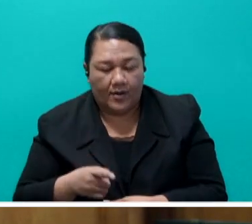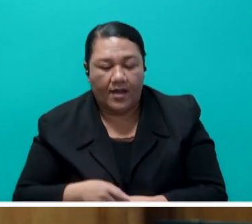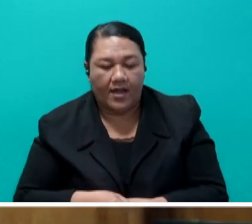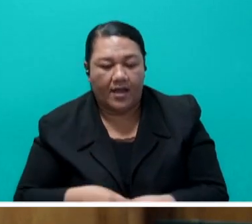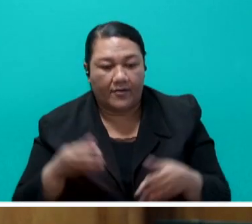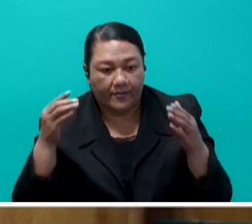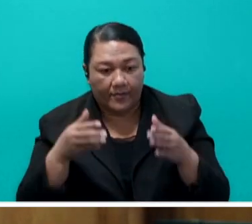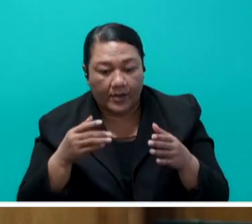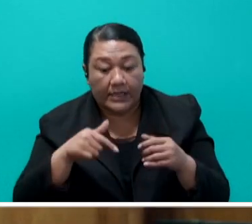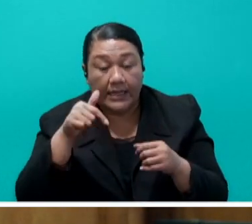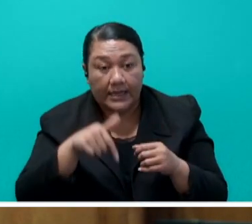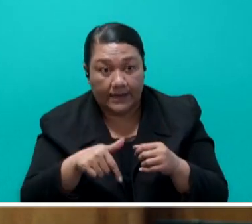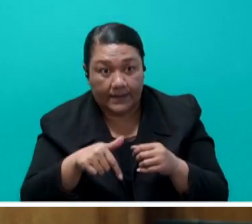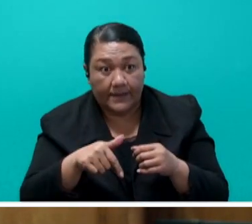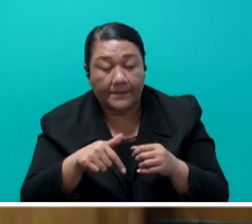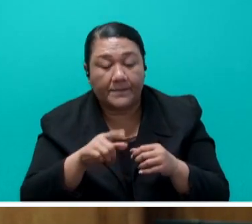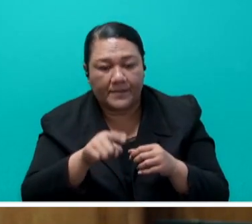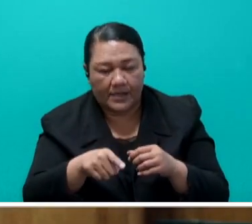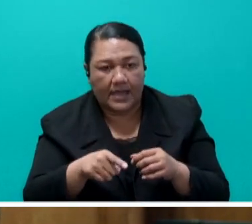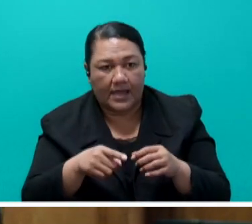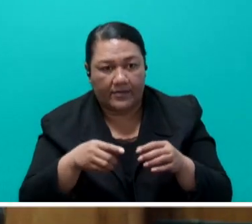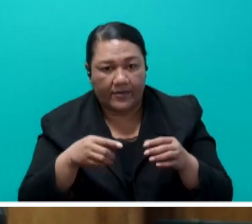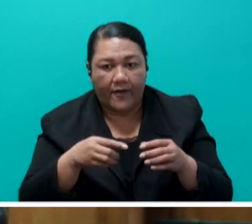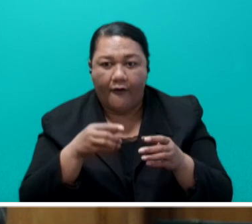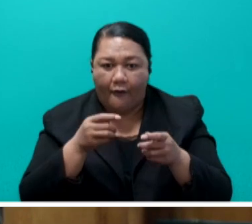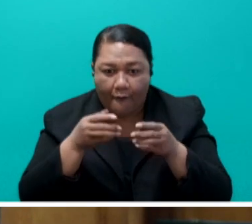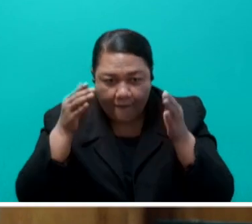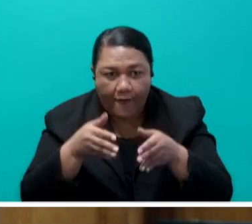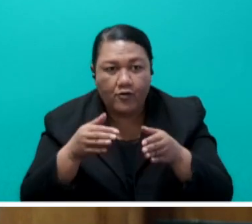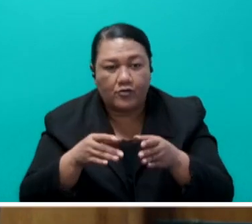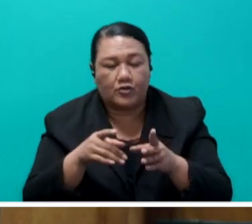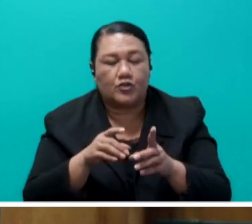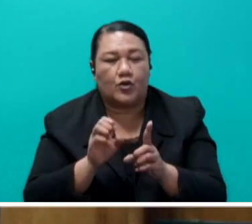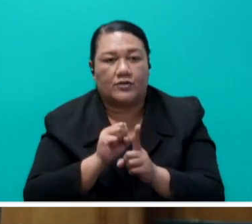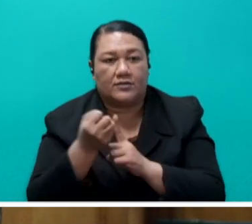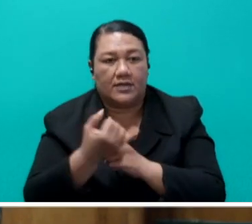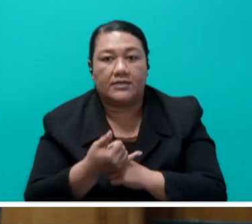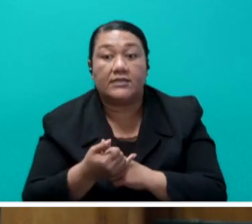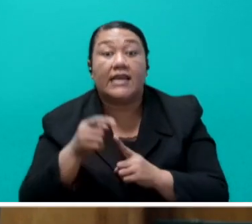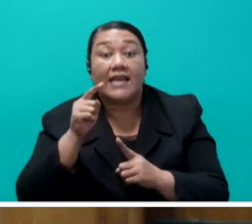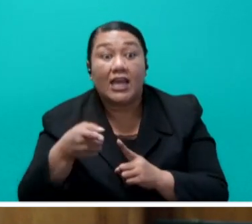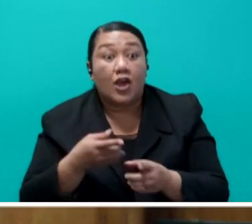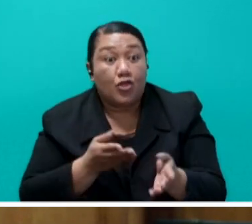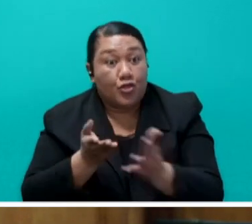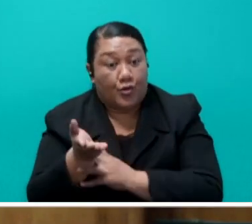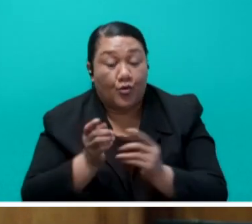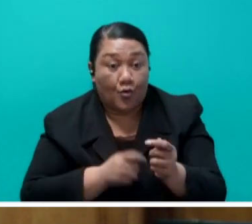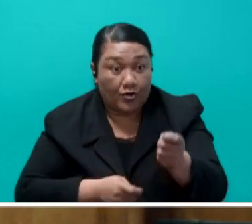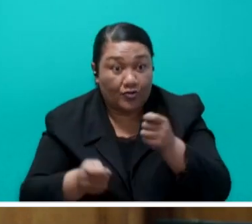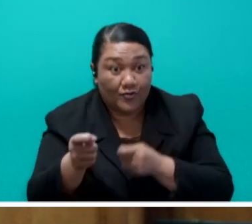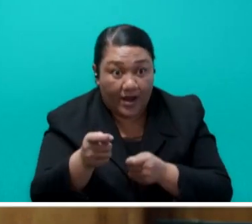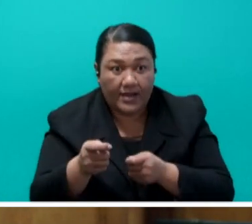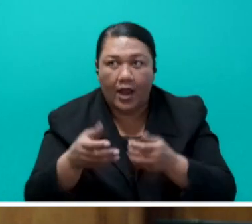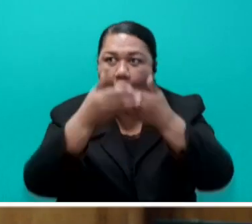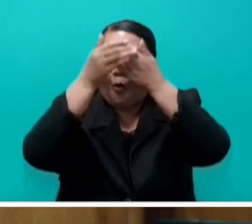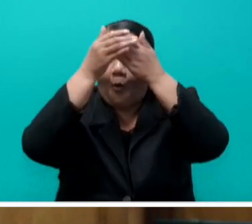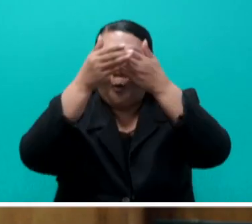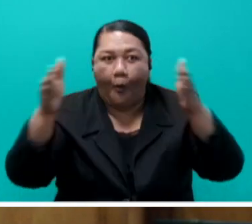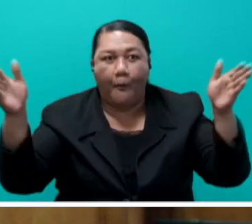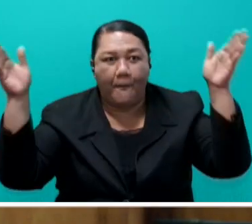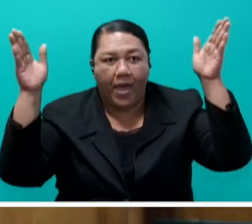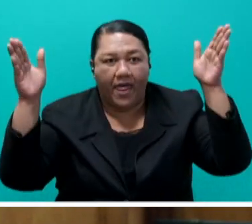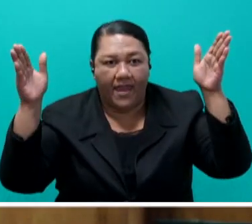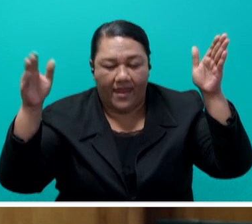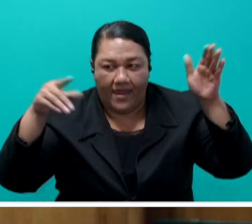of our society. It is through trade that we have expanded our horizons, opened new opportunities, and